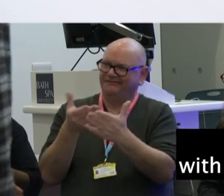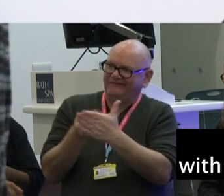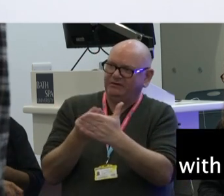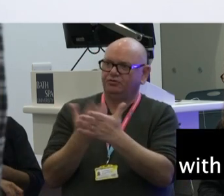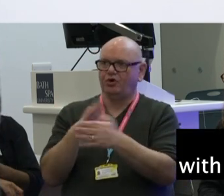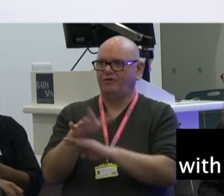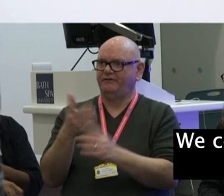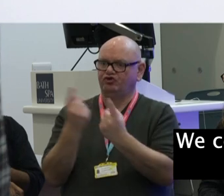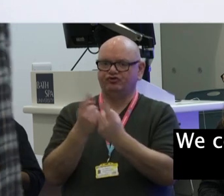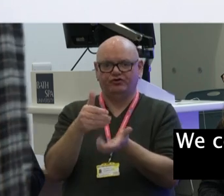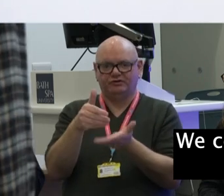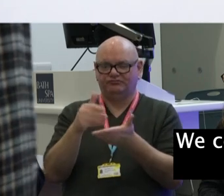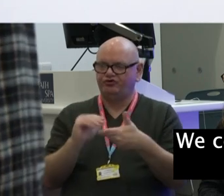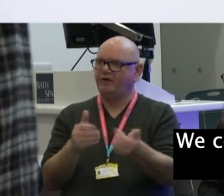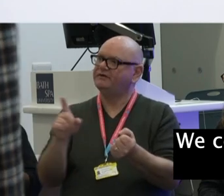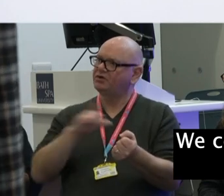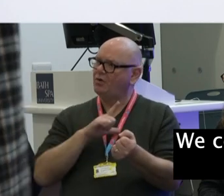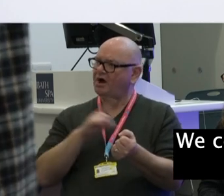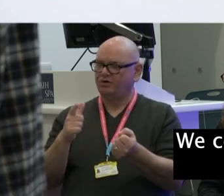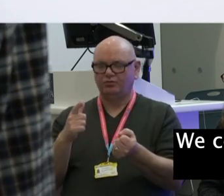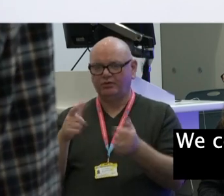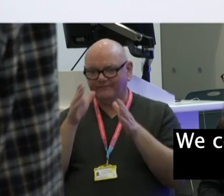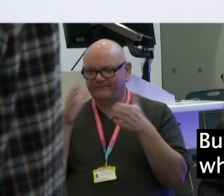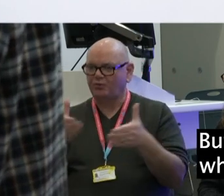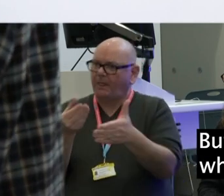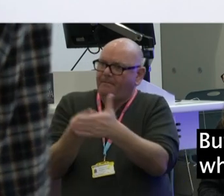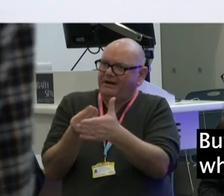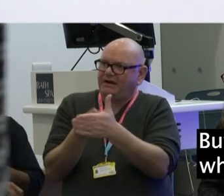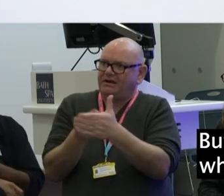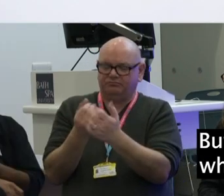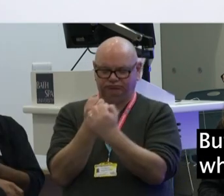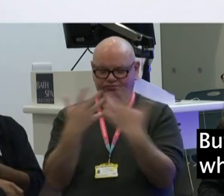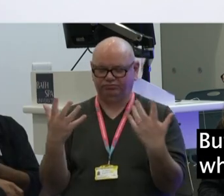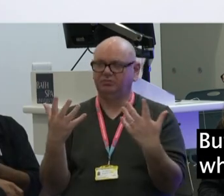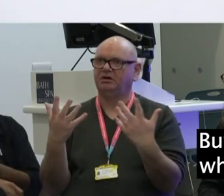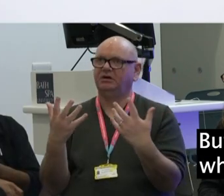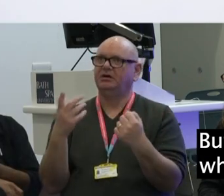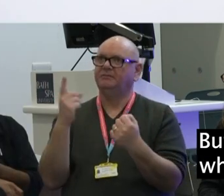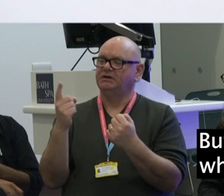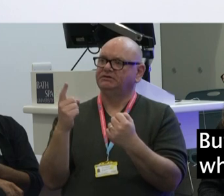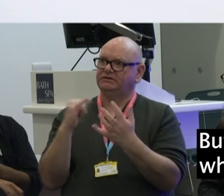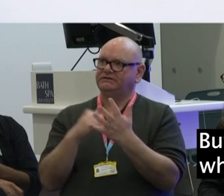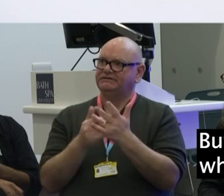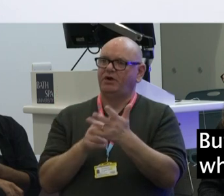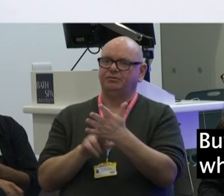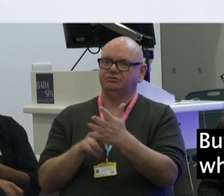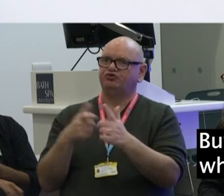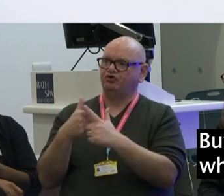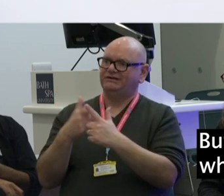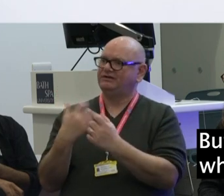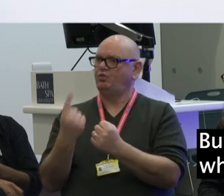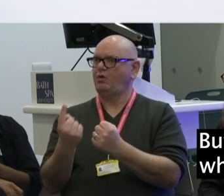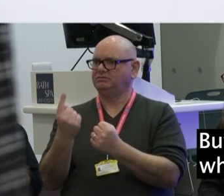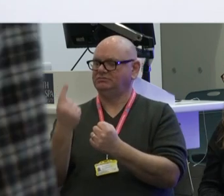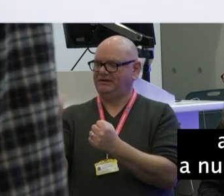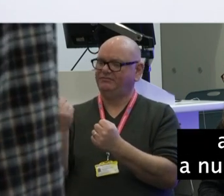we count money, right? We count the money, we make the money, all this kind of stuff. But did you know that Simon Kuznets, who is one of the architects